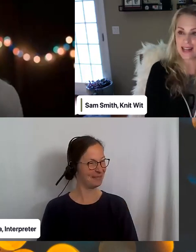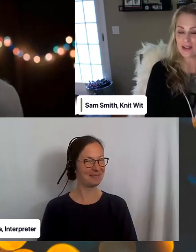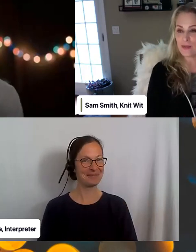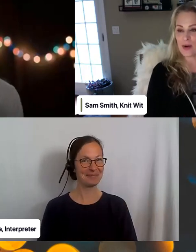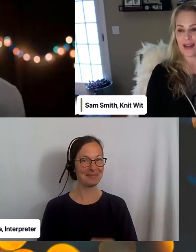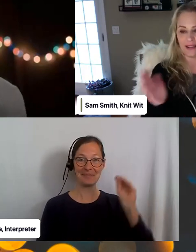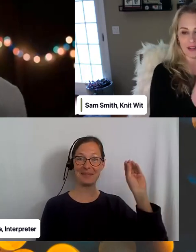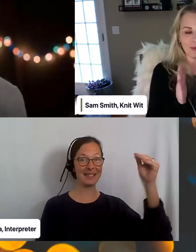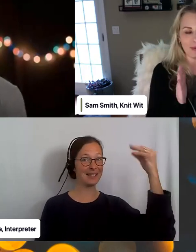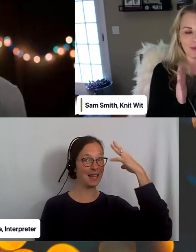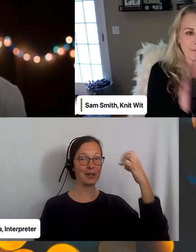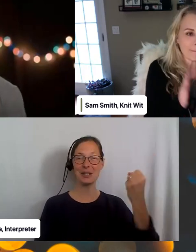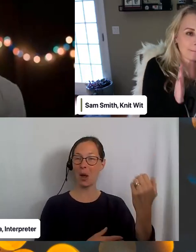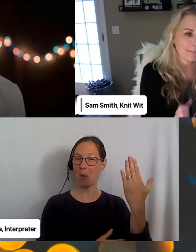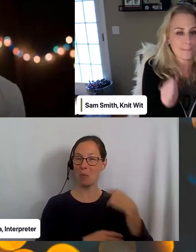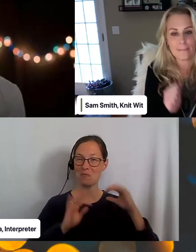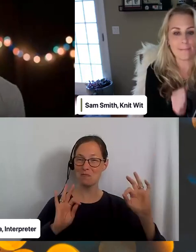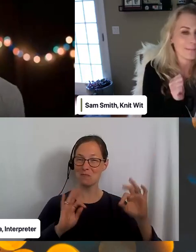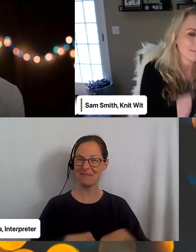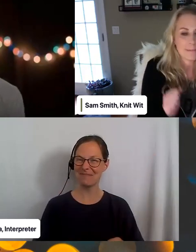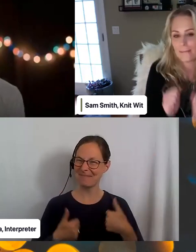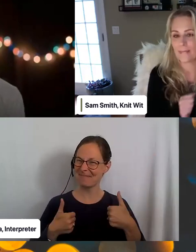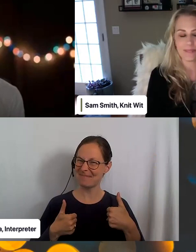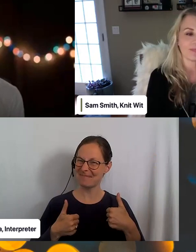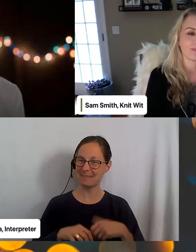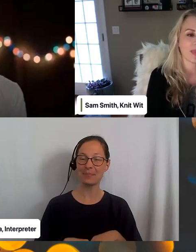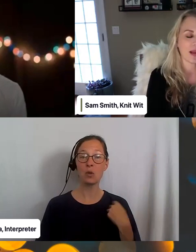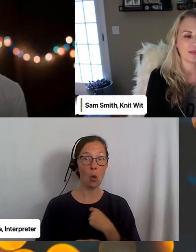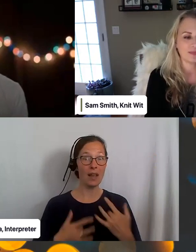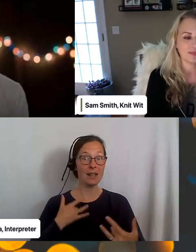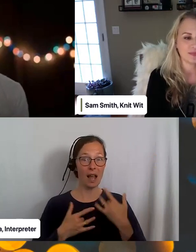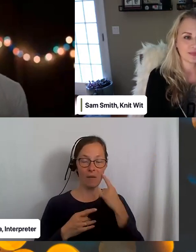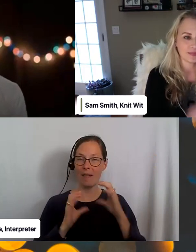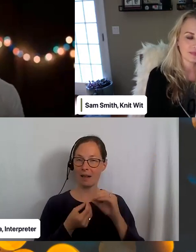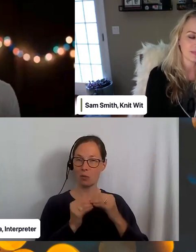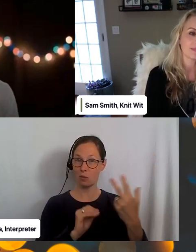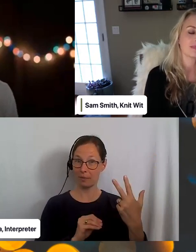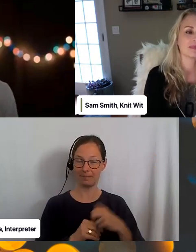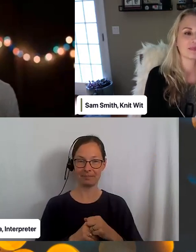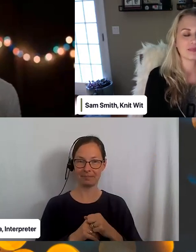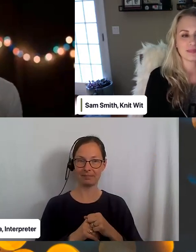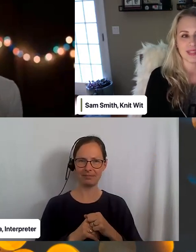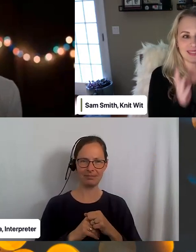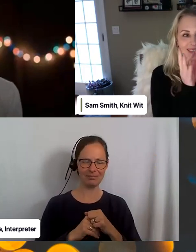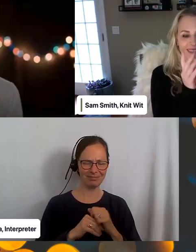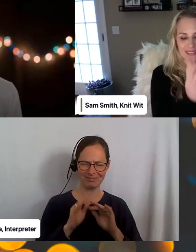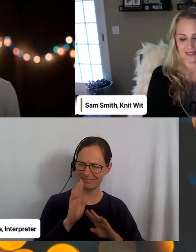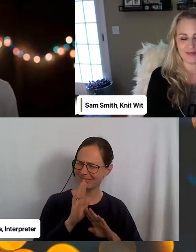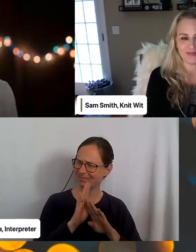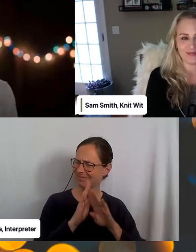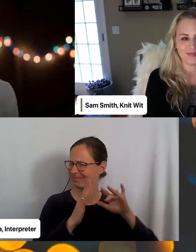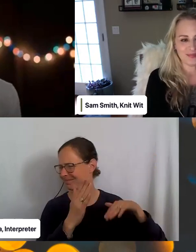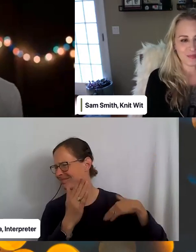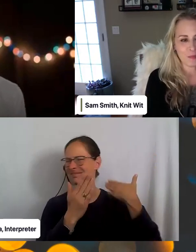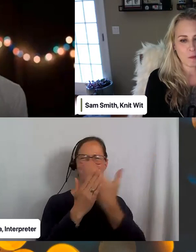sunny Saturday morning. Couldn't be better. Yay. We're excited for class 3, the culminating moment of your class